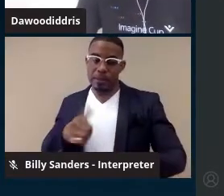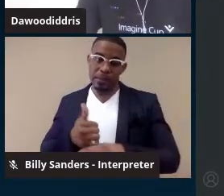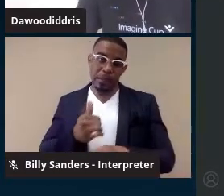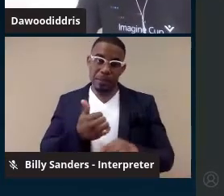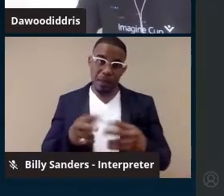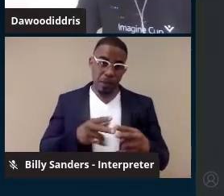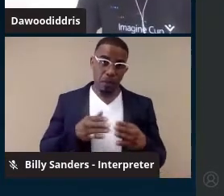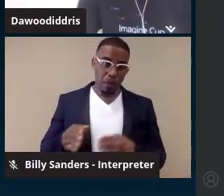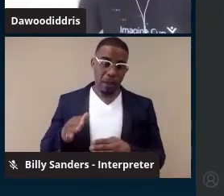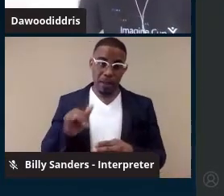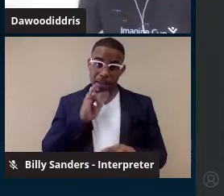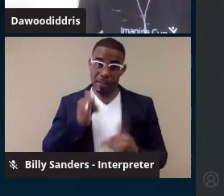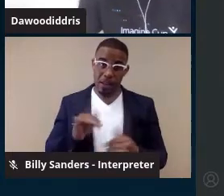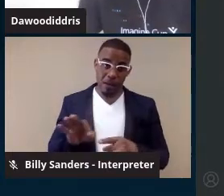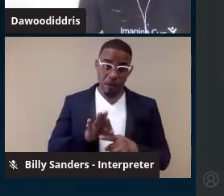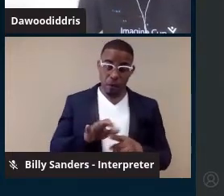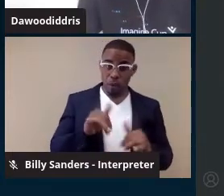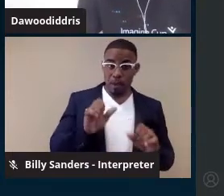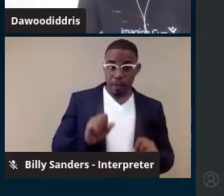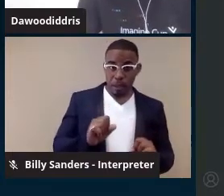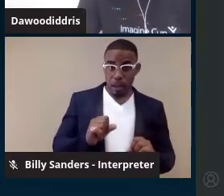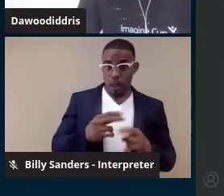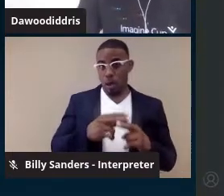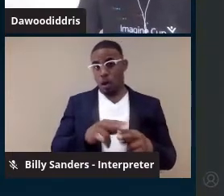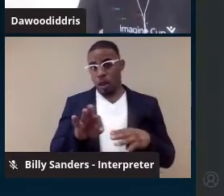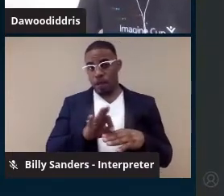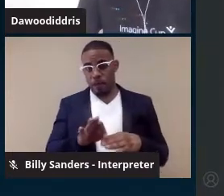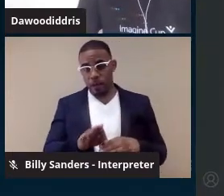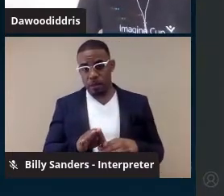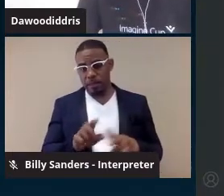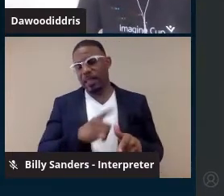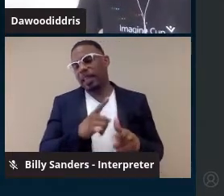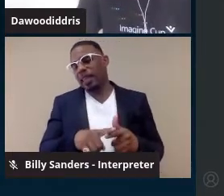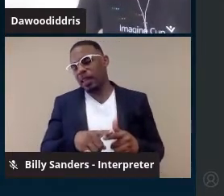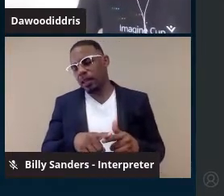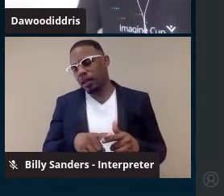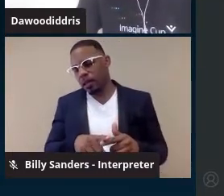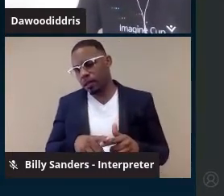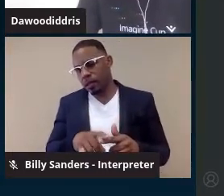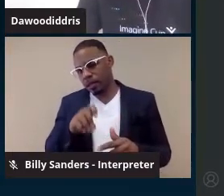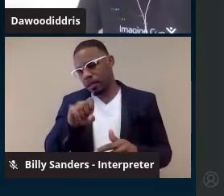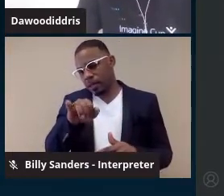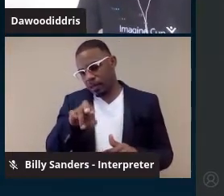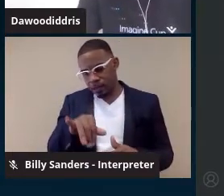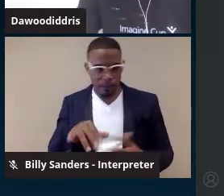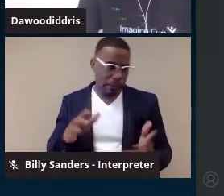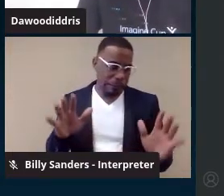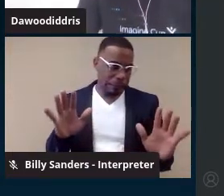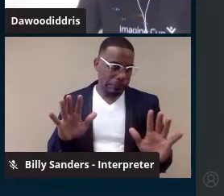is now a function. So we can call this function and then, okay,